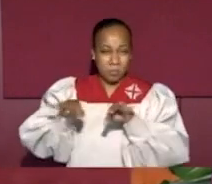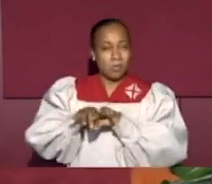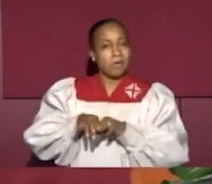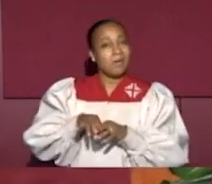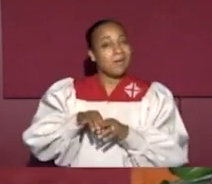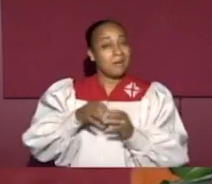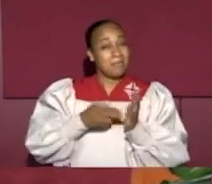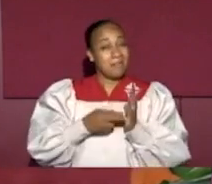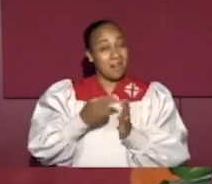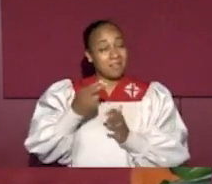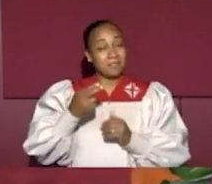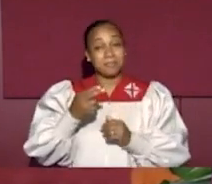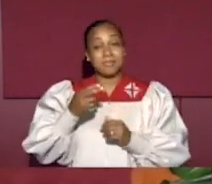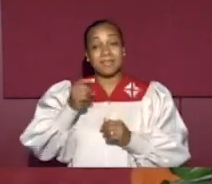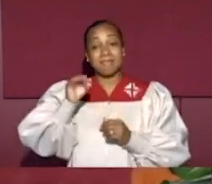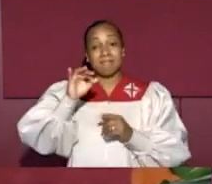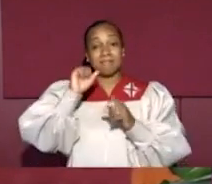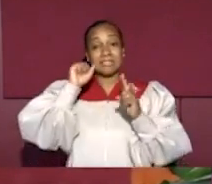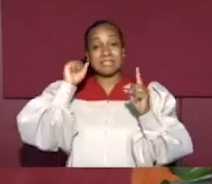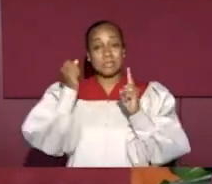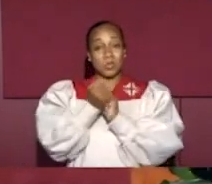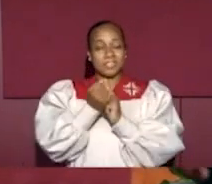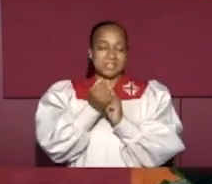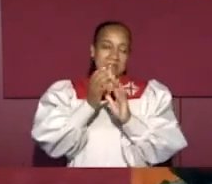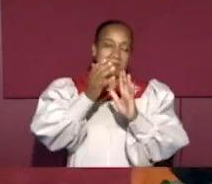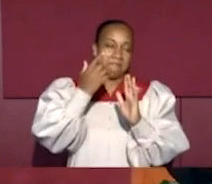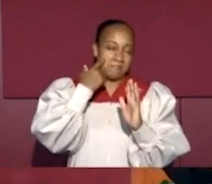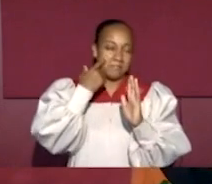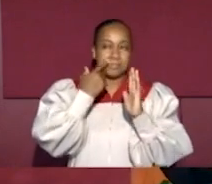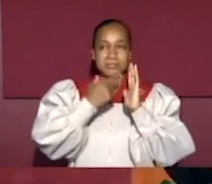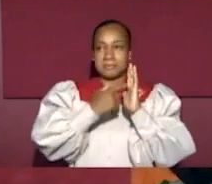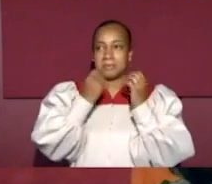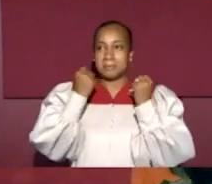reality. If a situation, as many situations